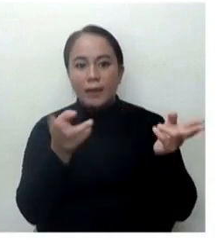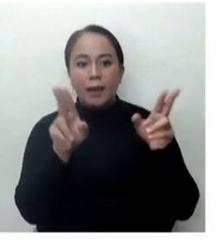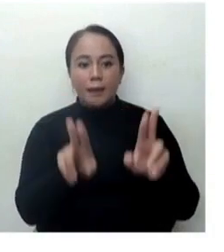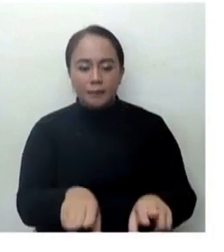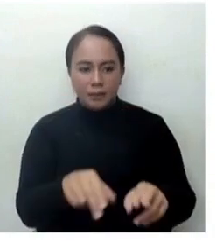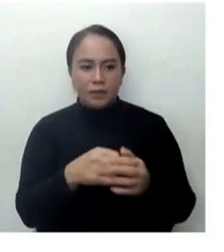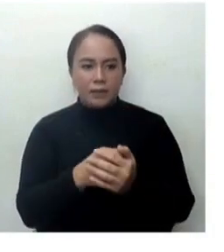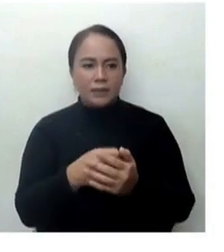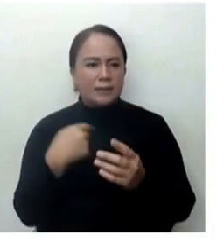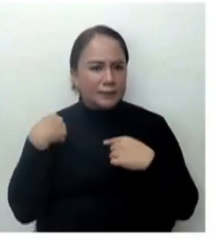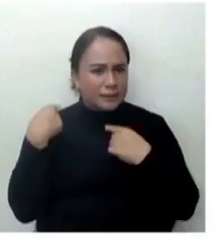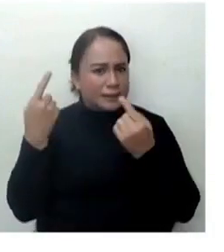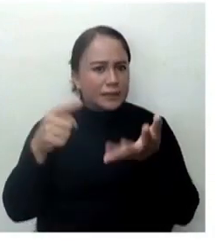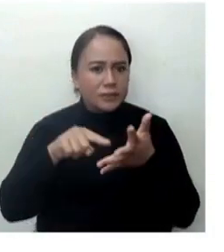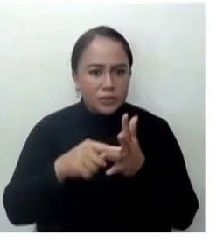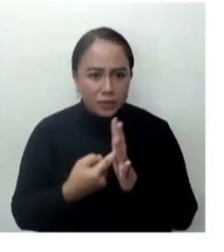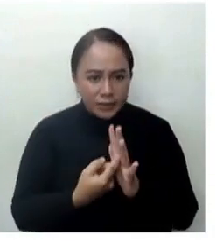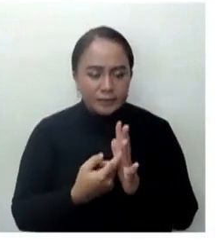right from the very start.